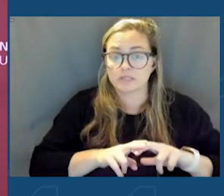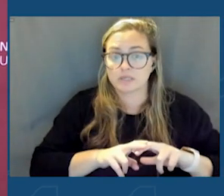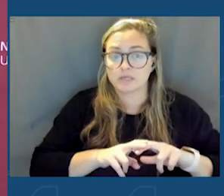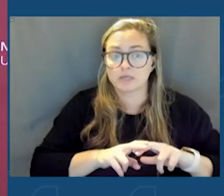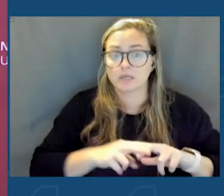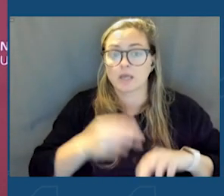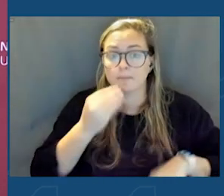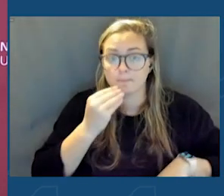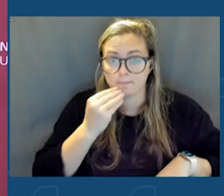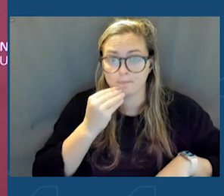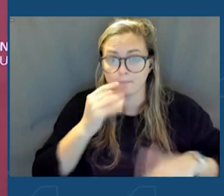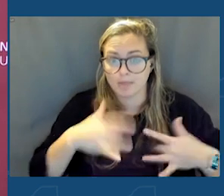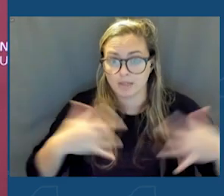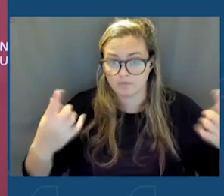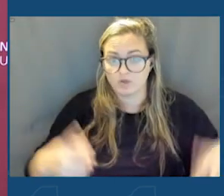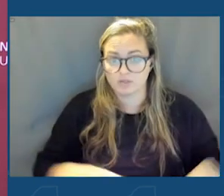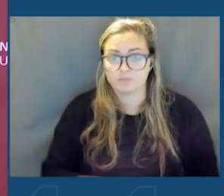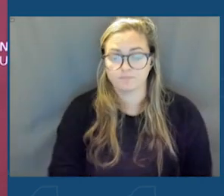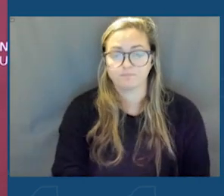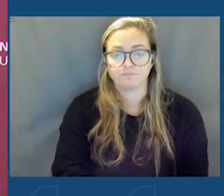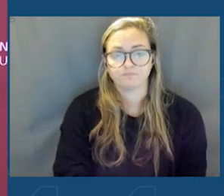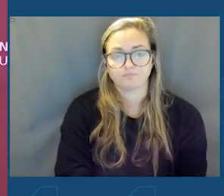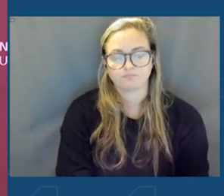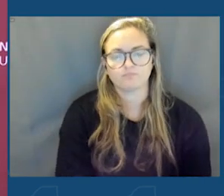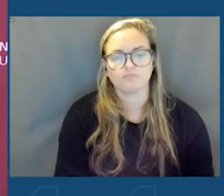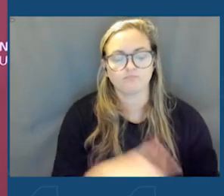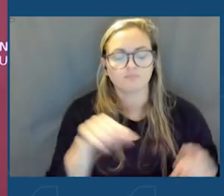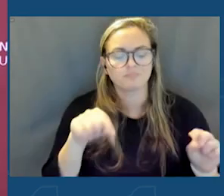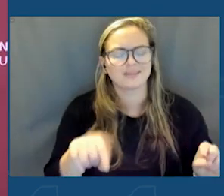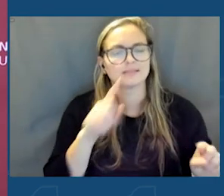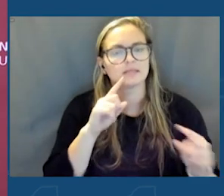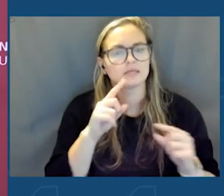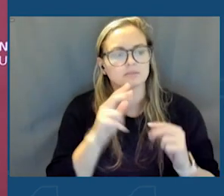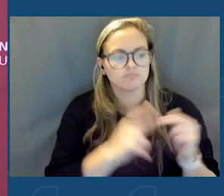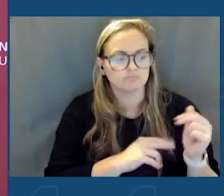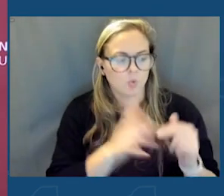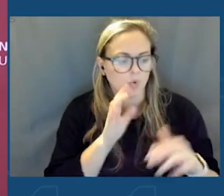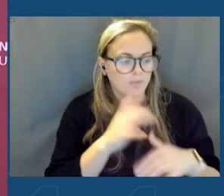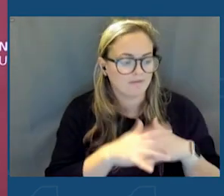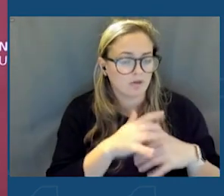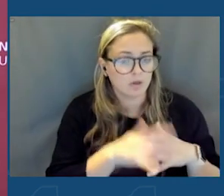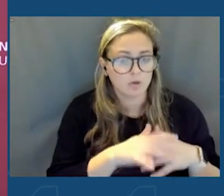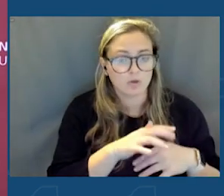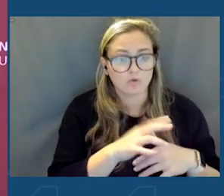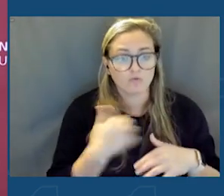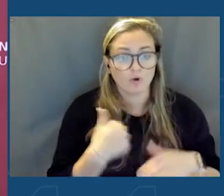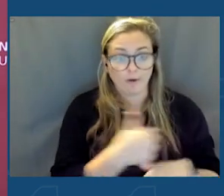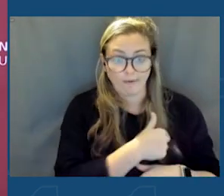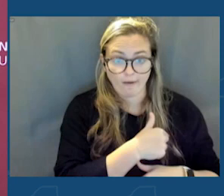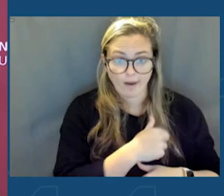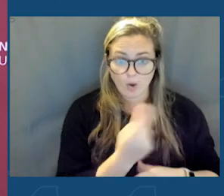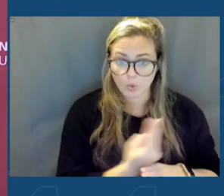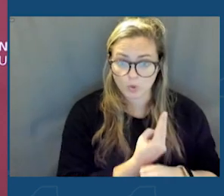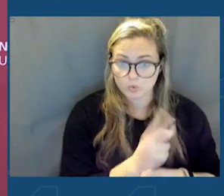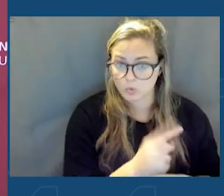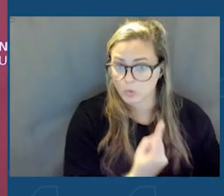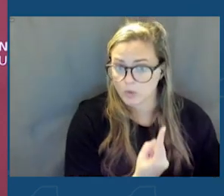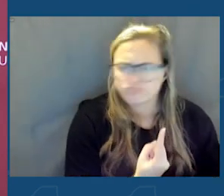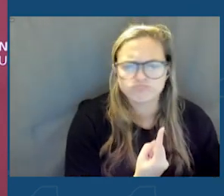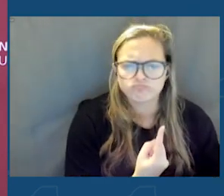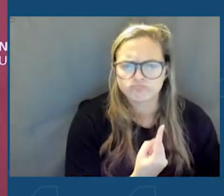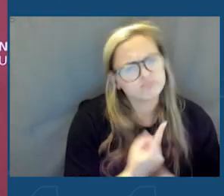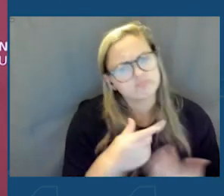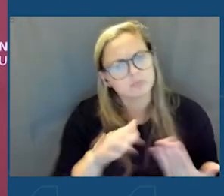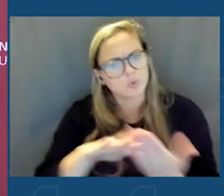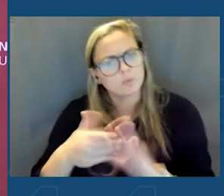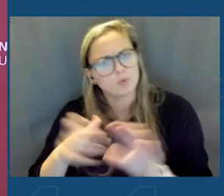events. A facility that will be available not only for the Urban League's use, but also for the community of Harlem